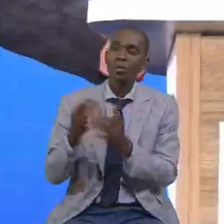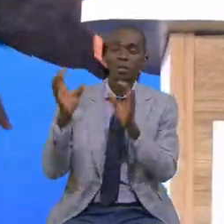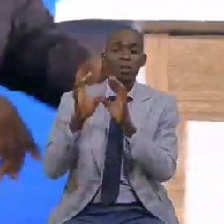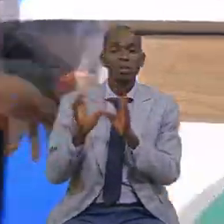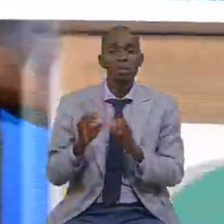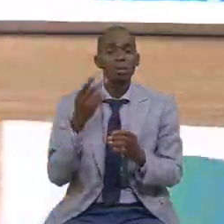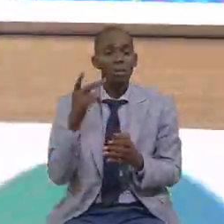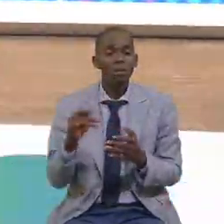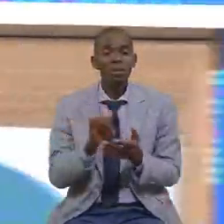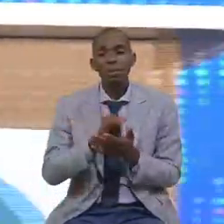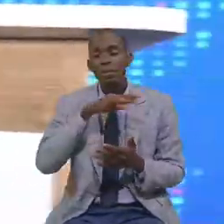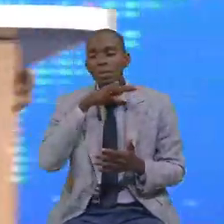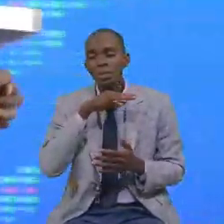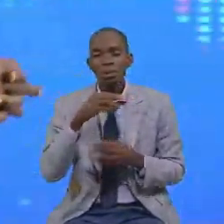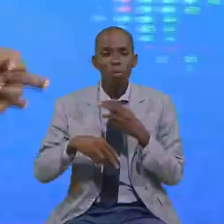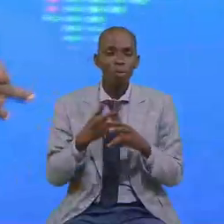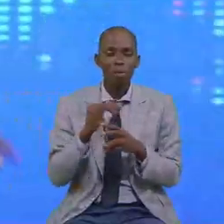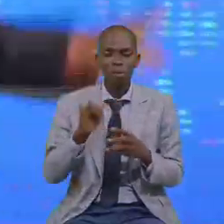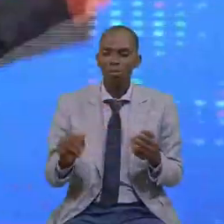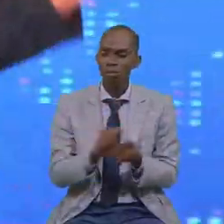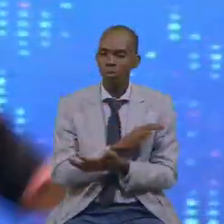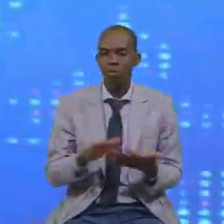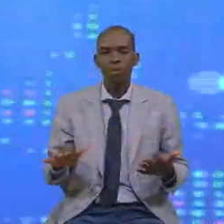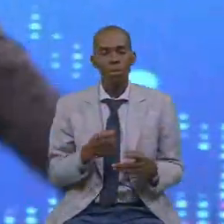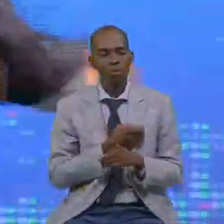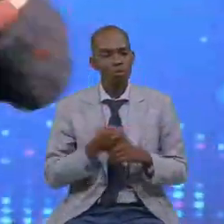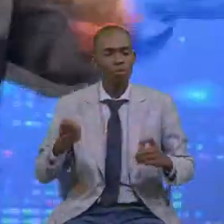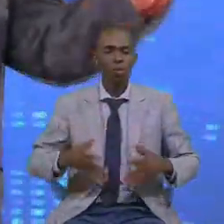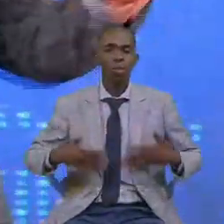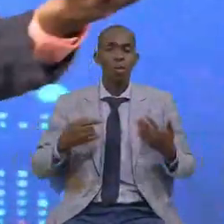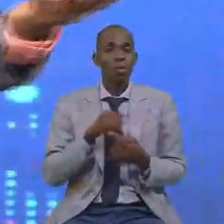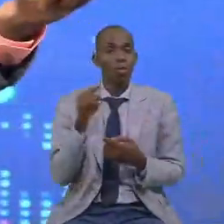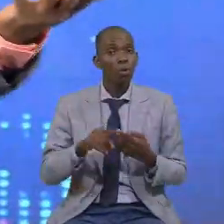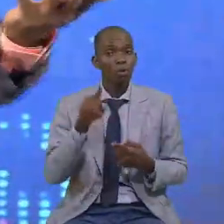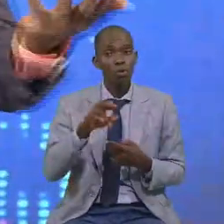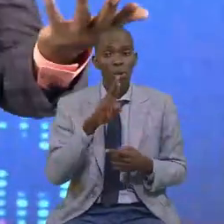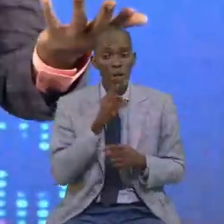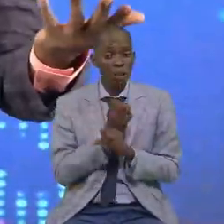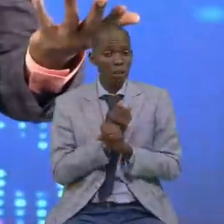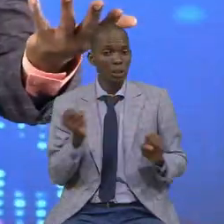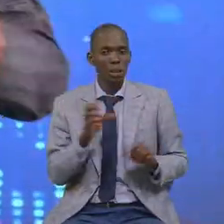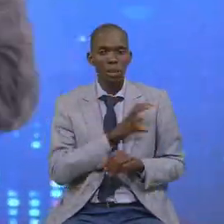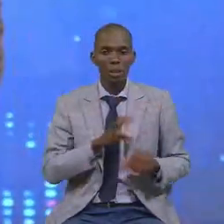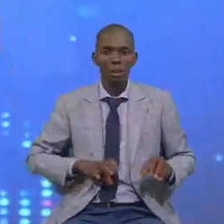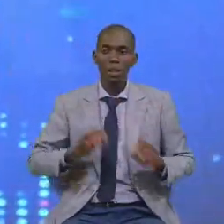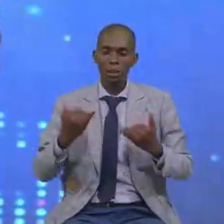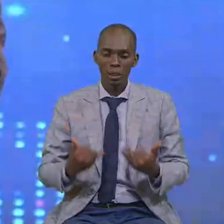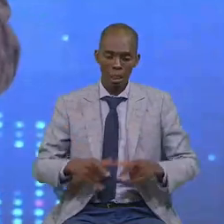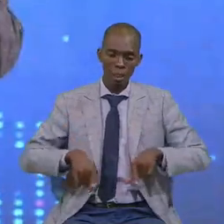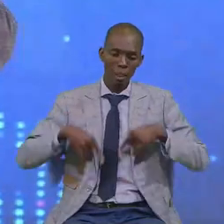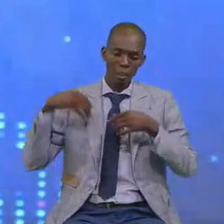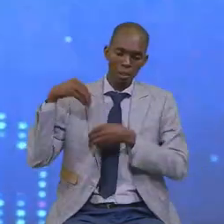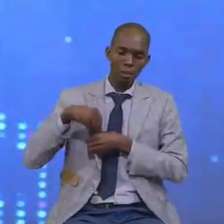life. Compromise ruins life. When you are born again, Christ lives in your heart, and